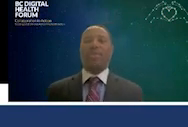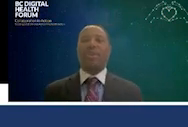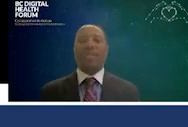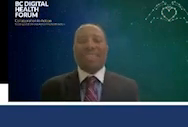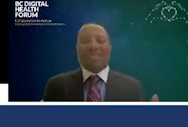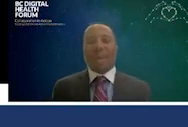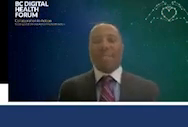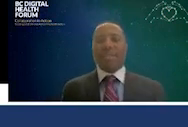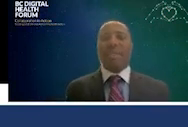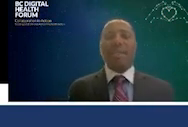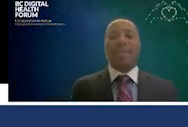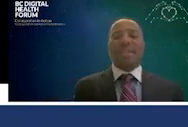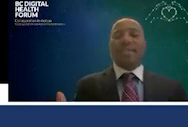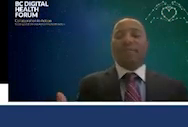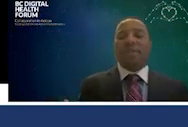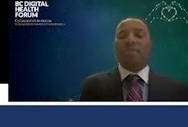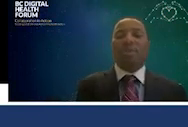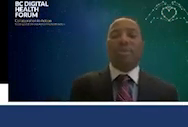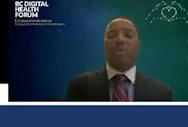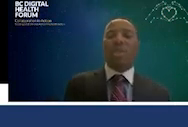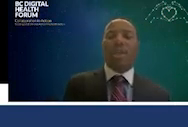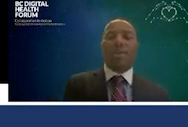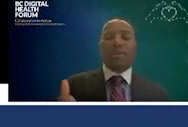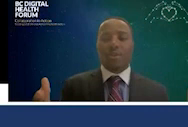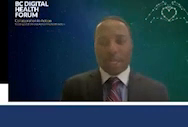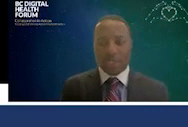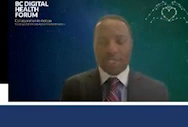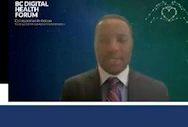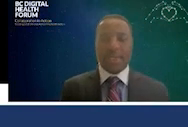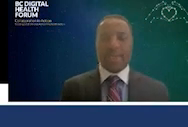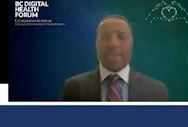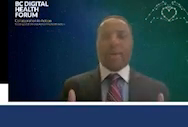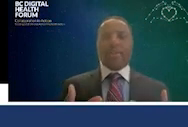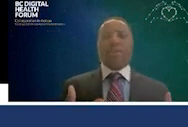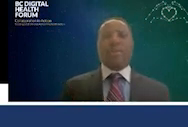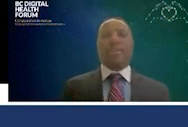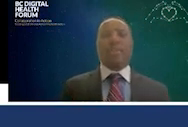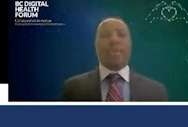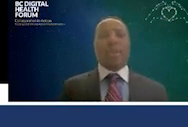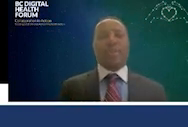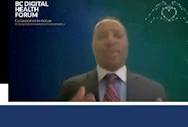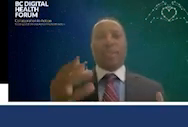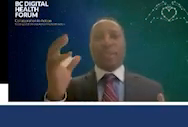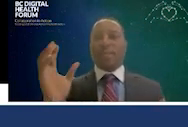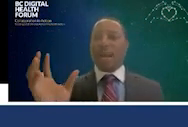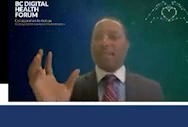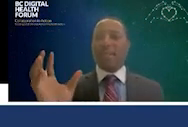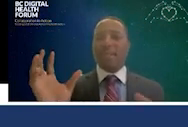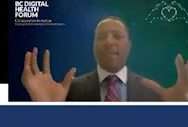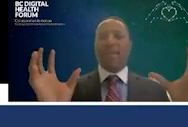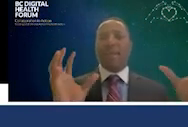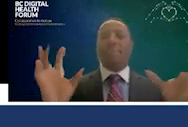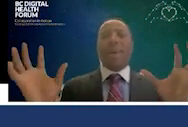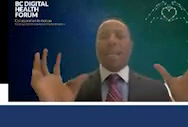to ensure that their capacity is sufficient to be able to take on new patients. They also want to ensure that within their